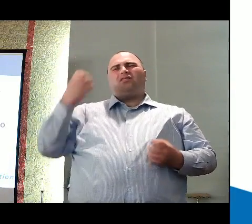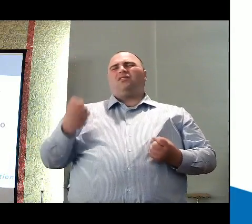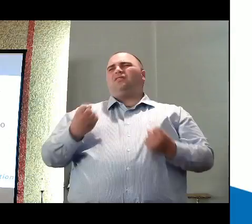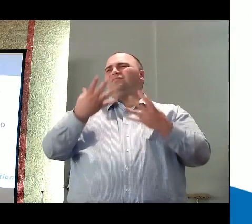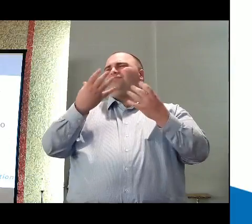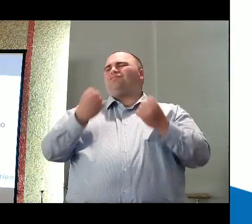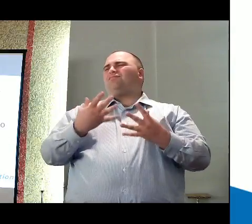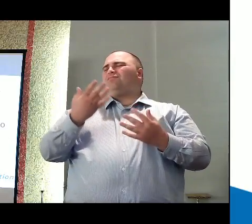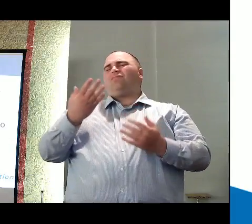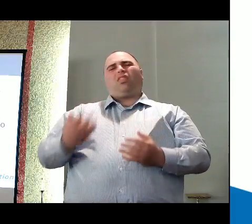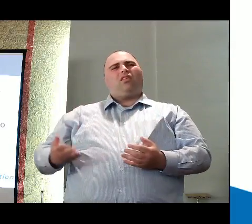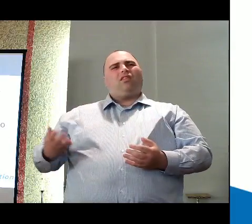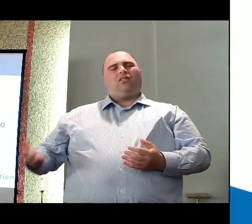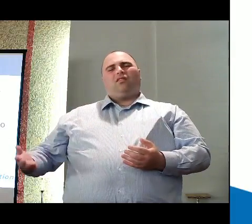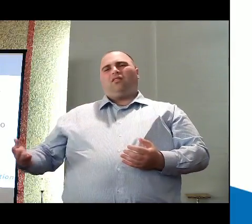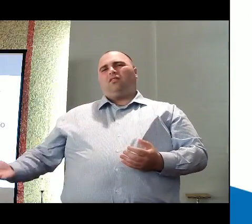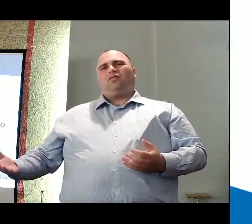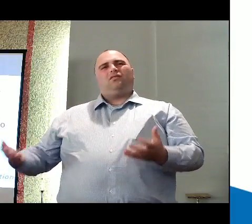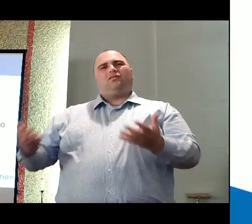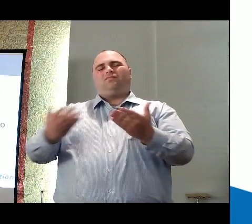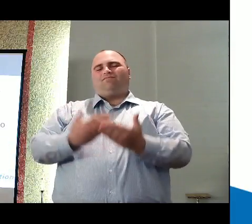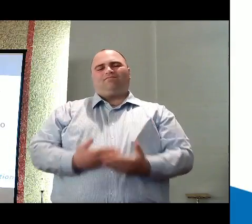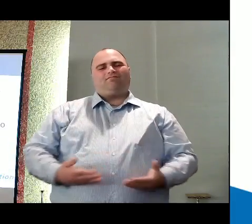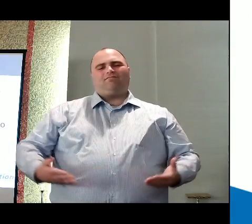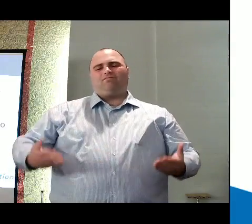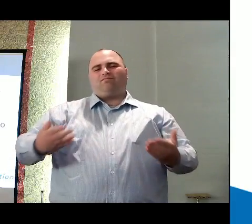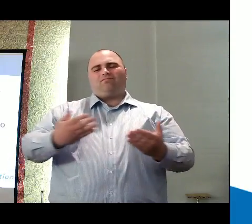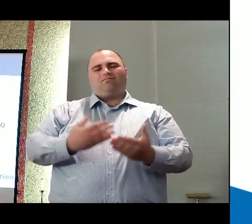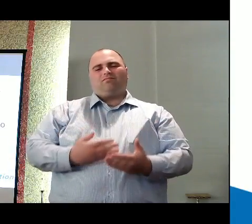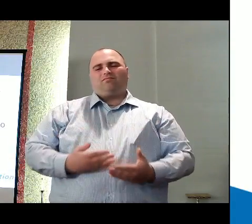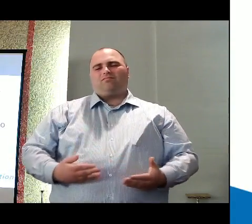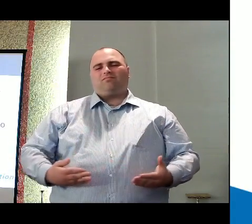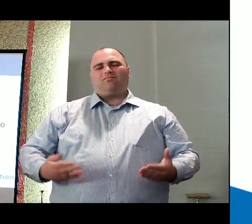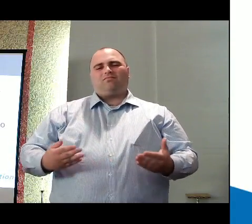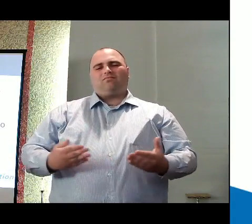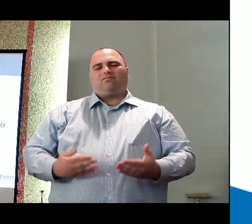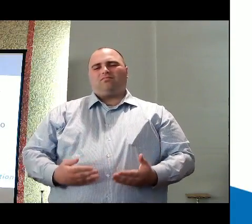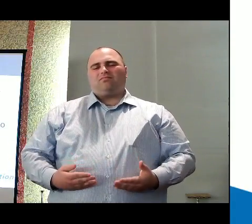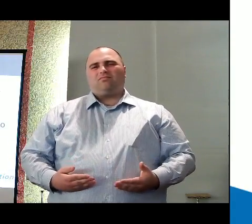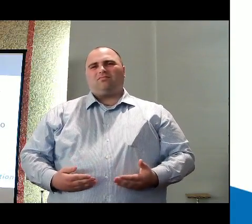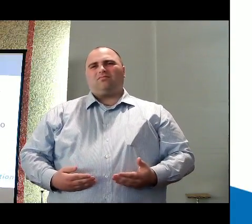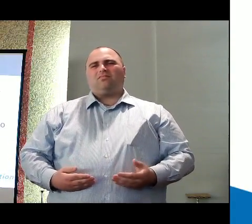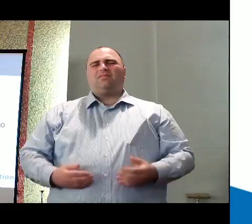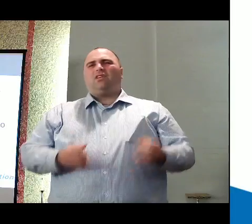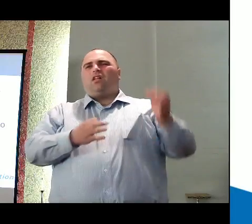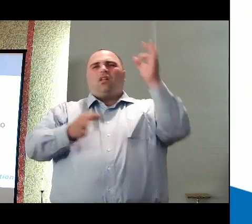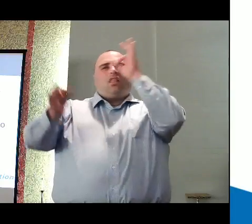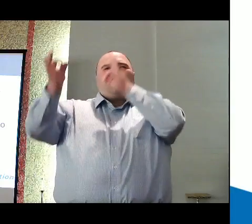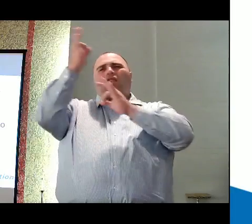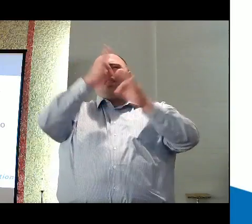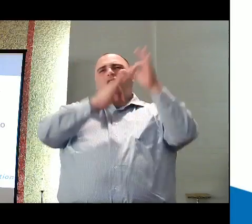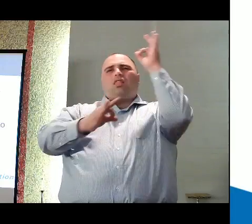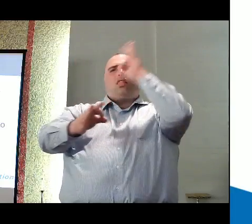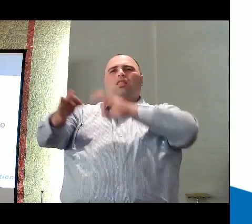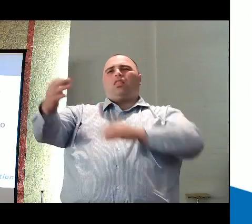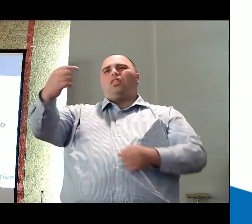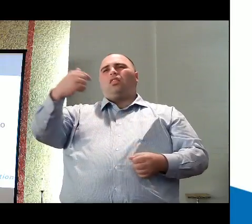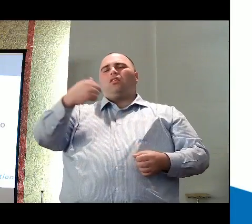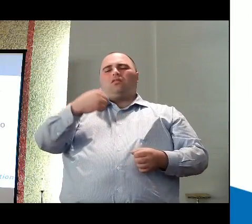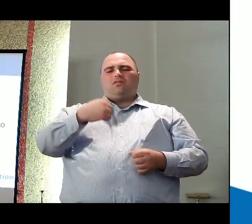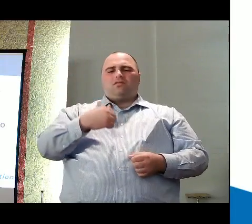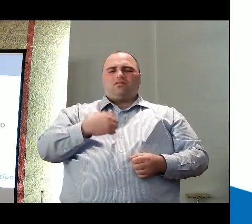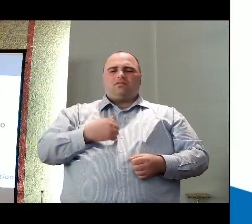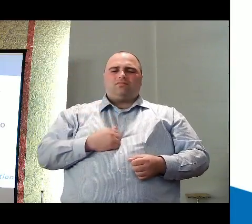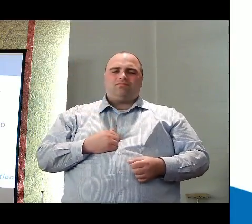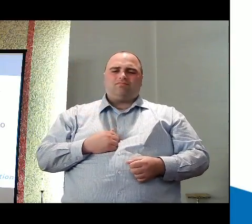I don't know why so many things seem to